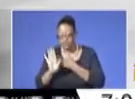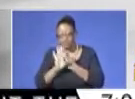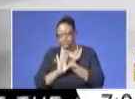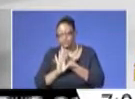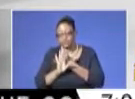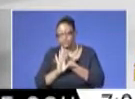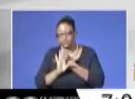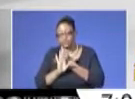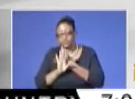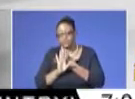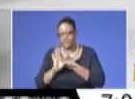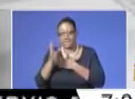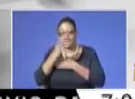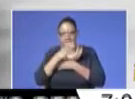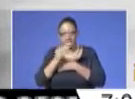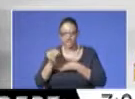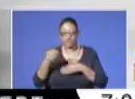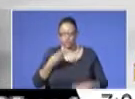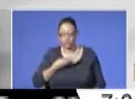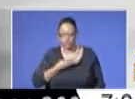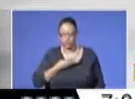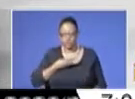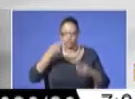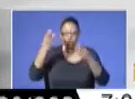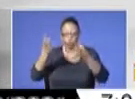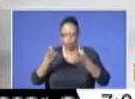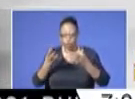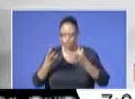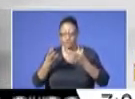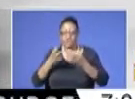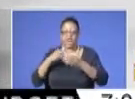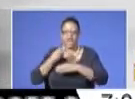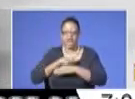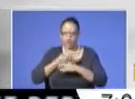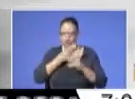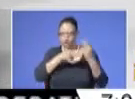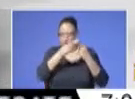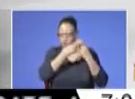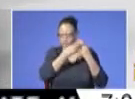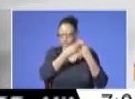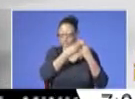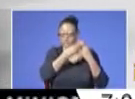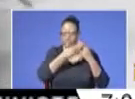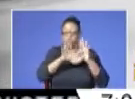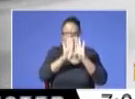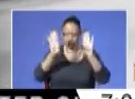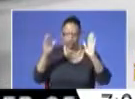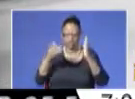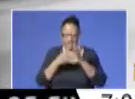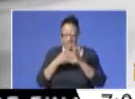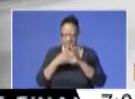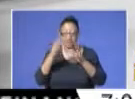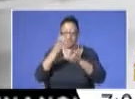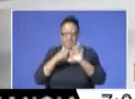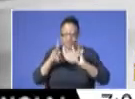re-stimulate demand for the destination, get our hotels back open and our people back to work. But we understand that